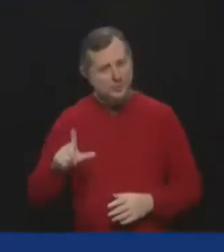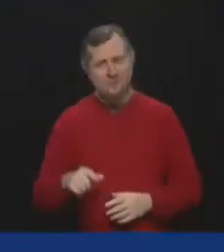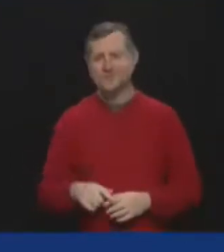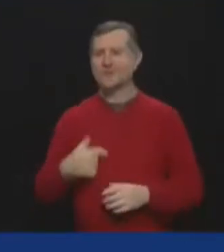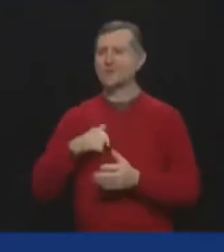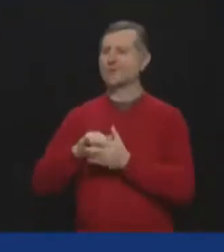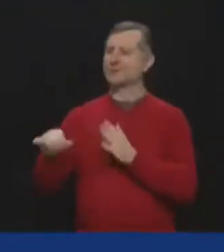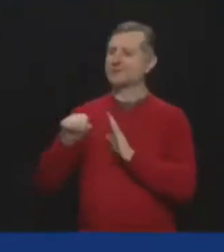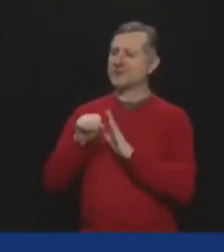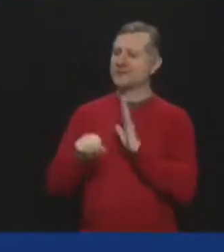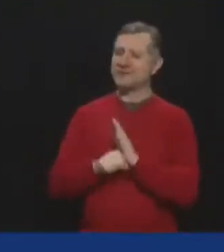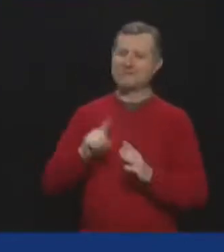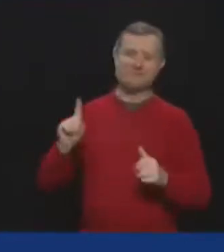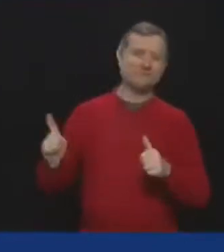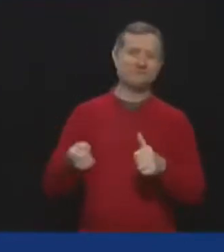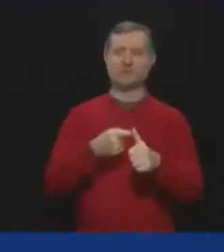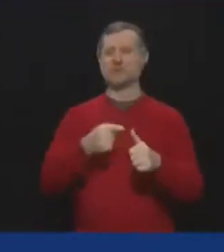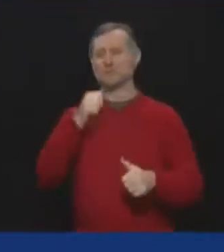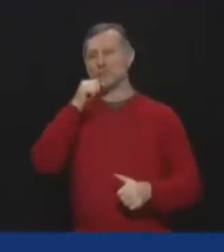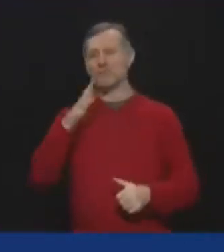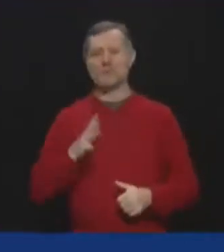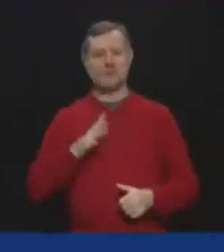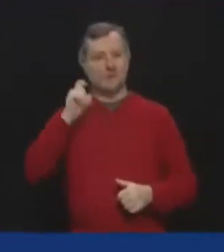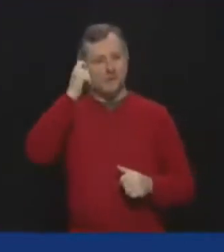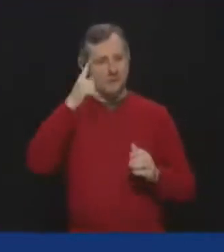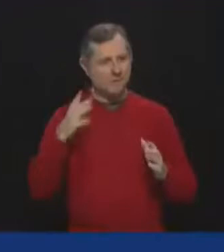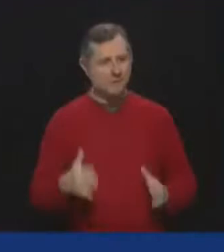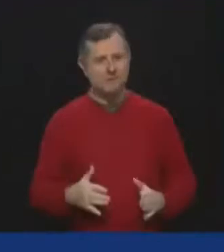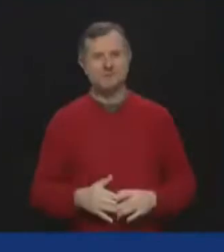State's first woman governor,